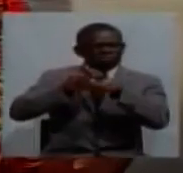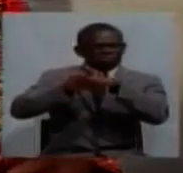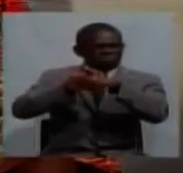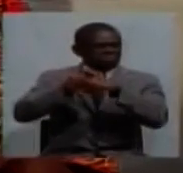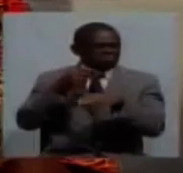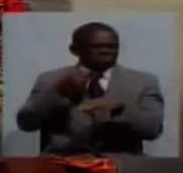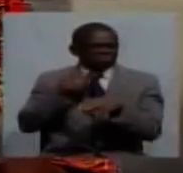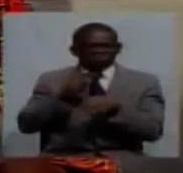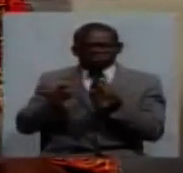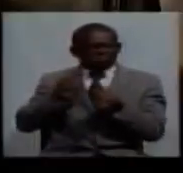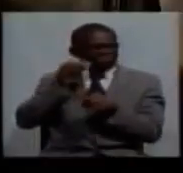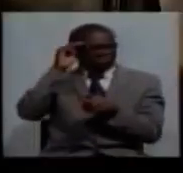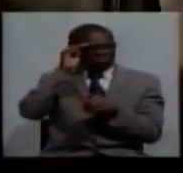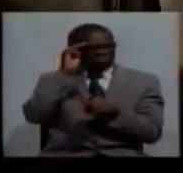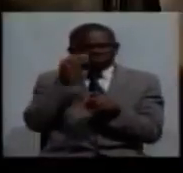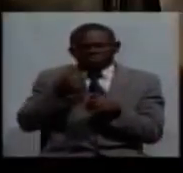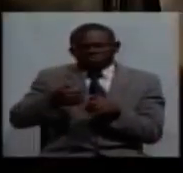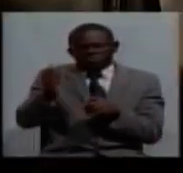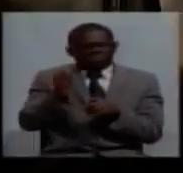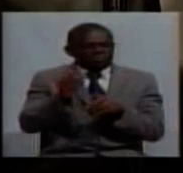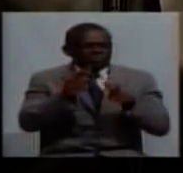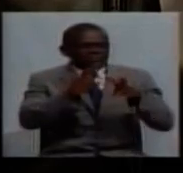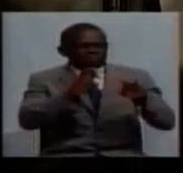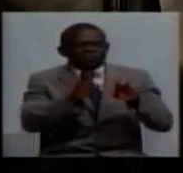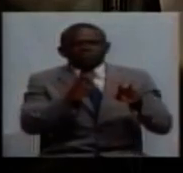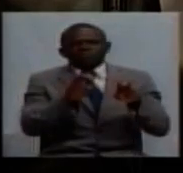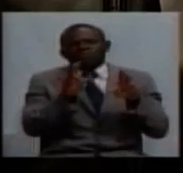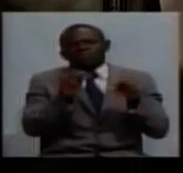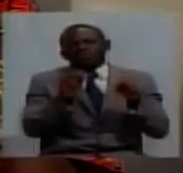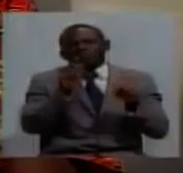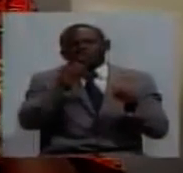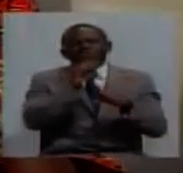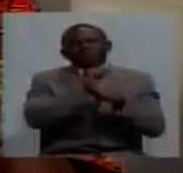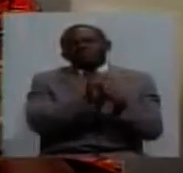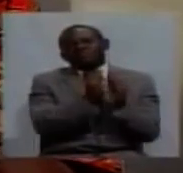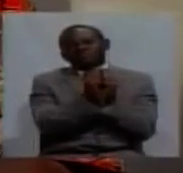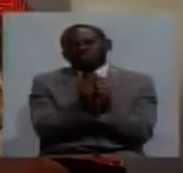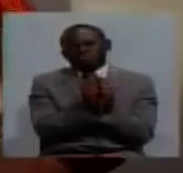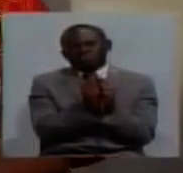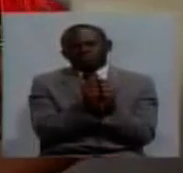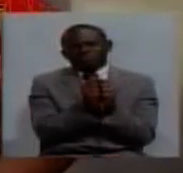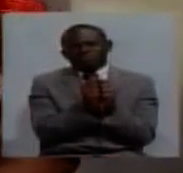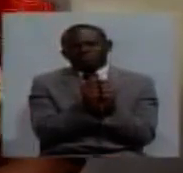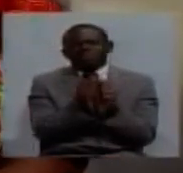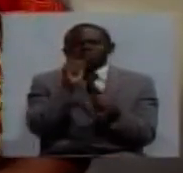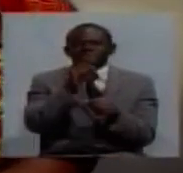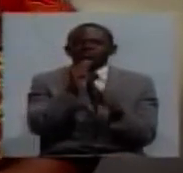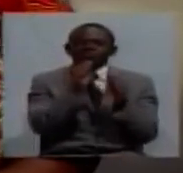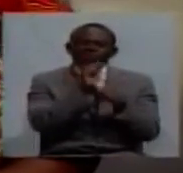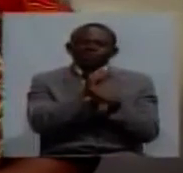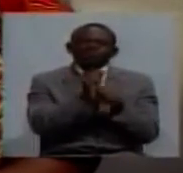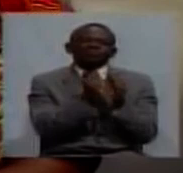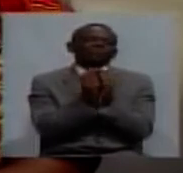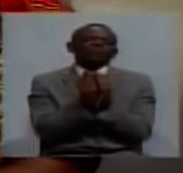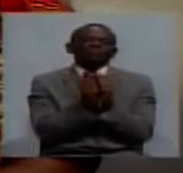how do we work together? And then hold accountable the staff that are supposed to make sure that this road is of